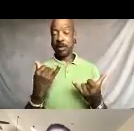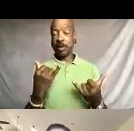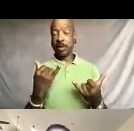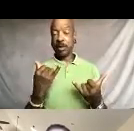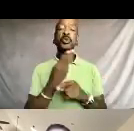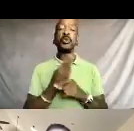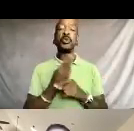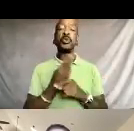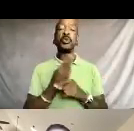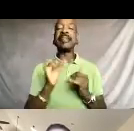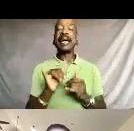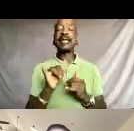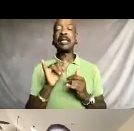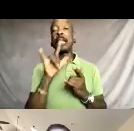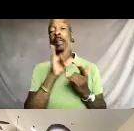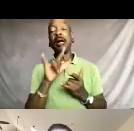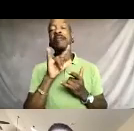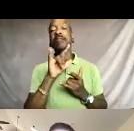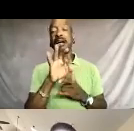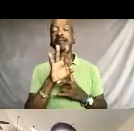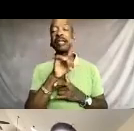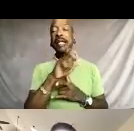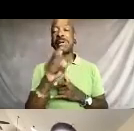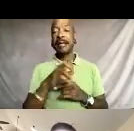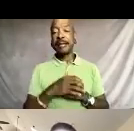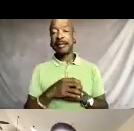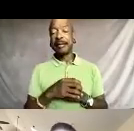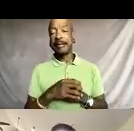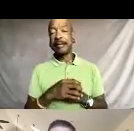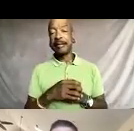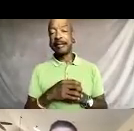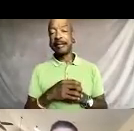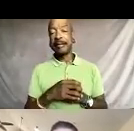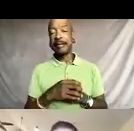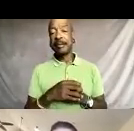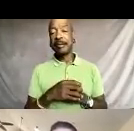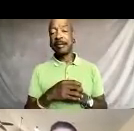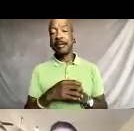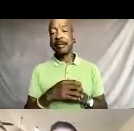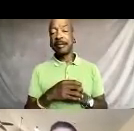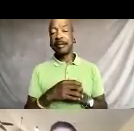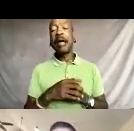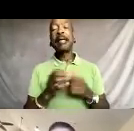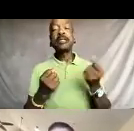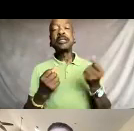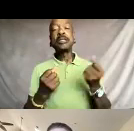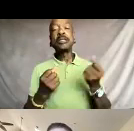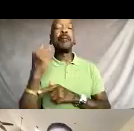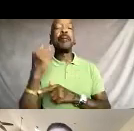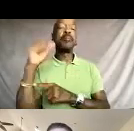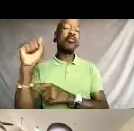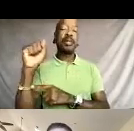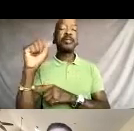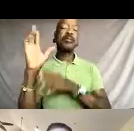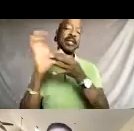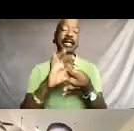exemplified strongest in BIPOC communities and in non-human communities, and support a whole movement around it. And in